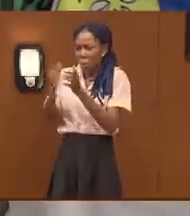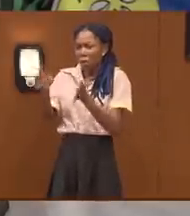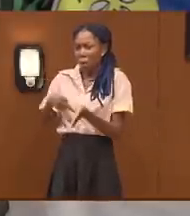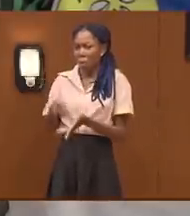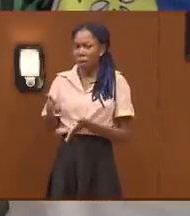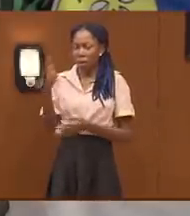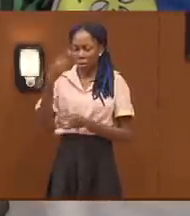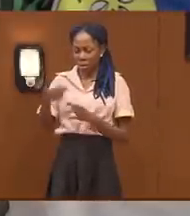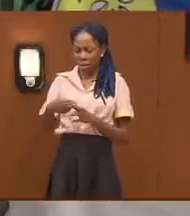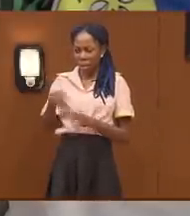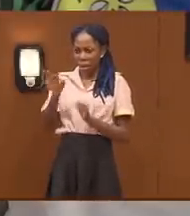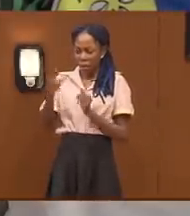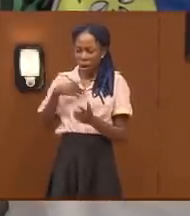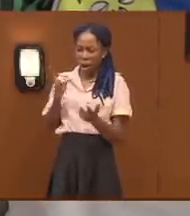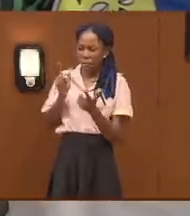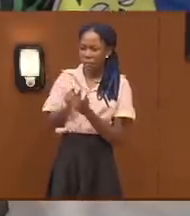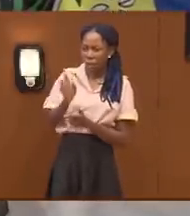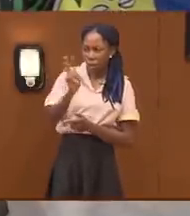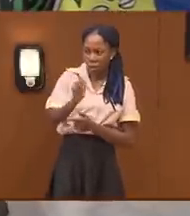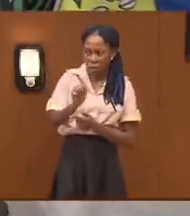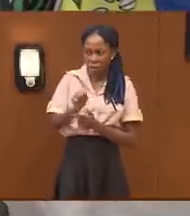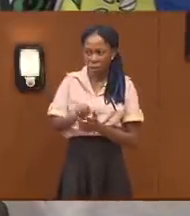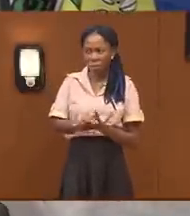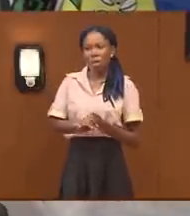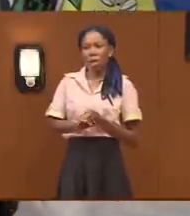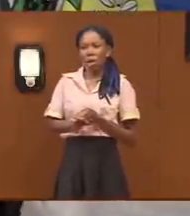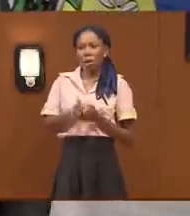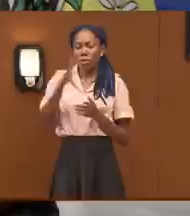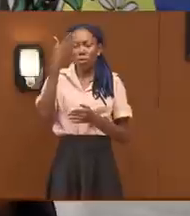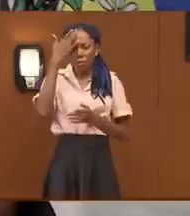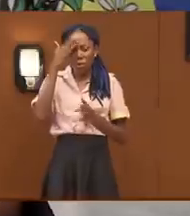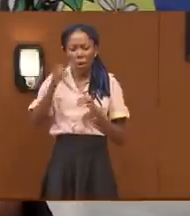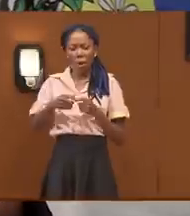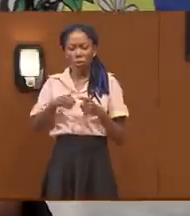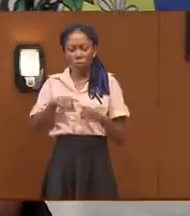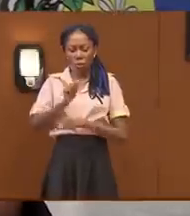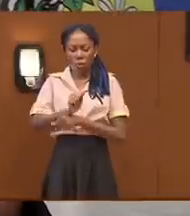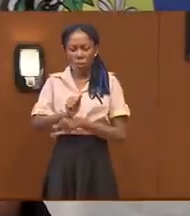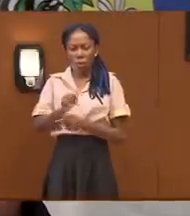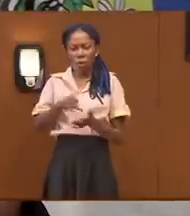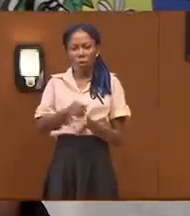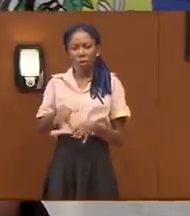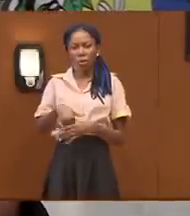understand? There's a way you probably could have worked this out.